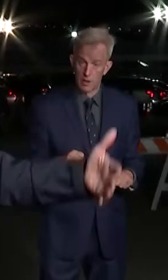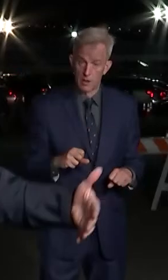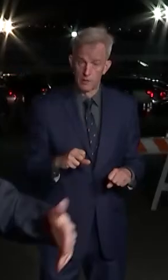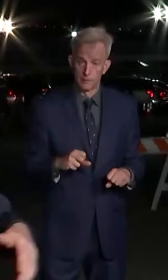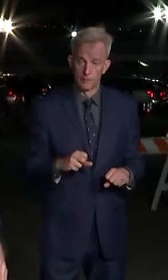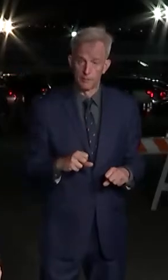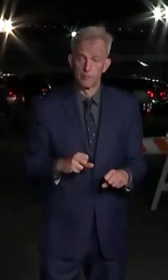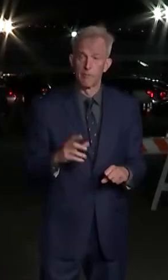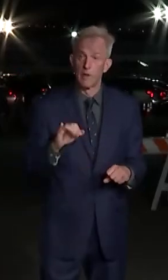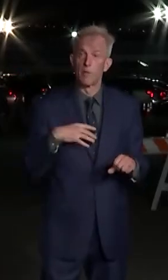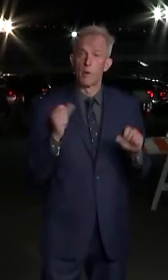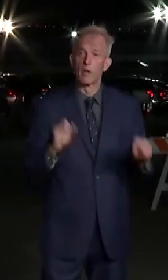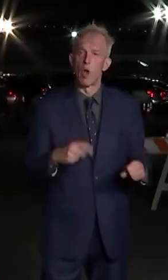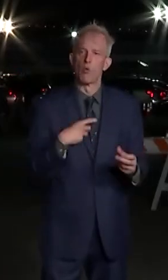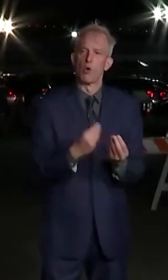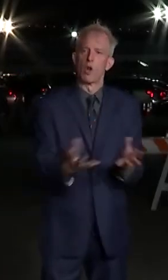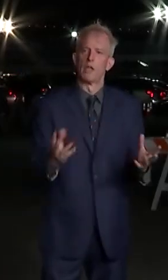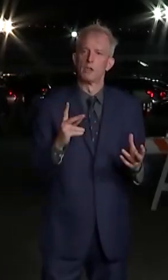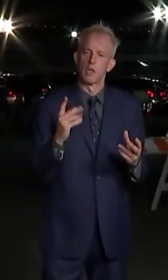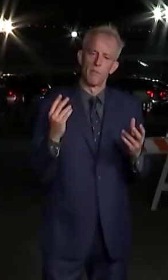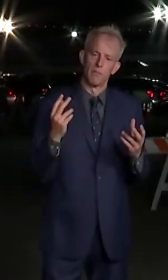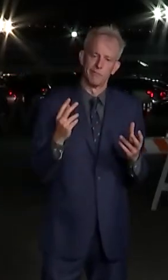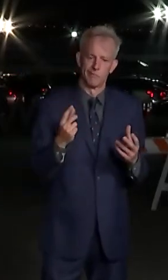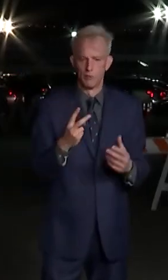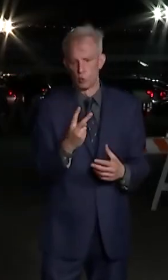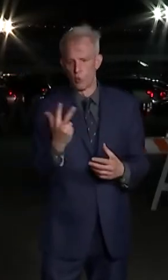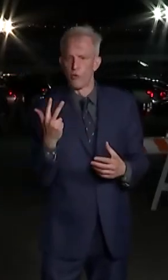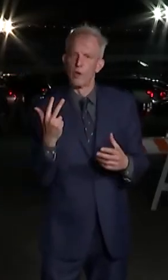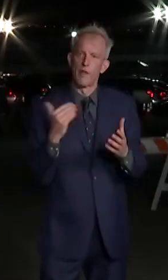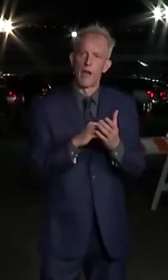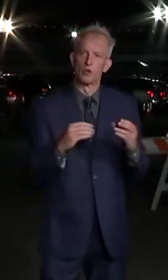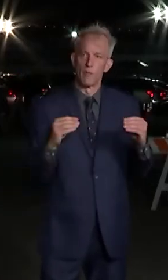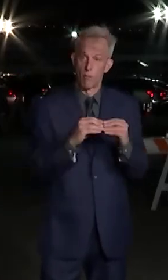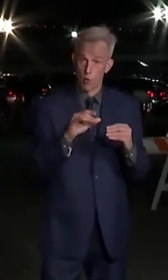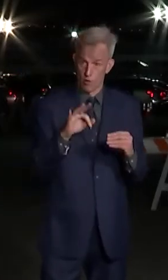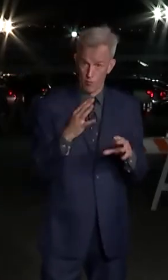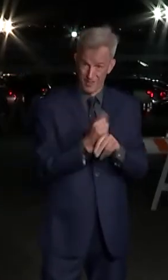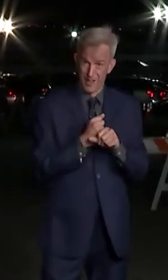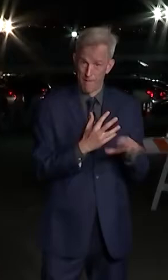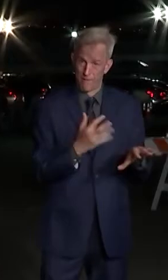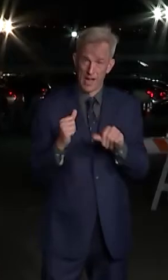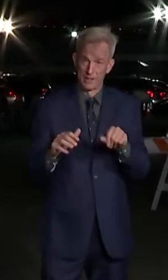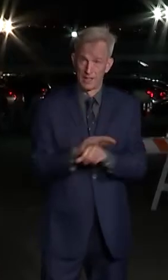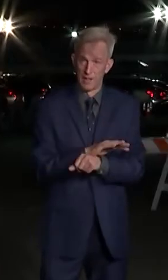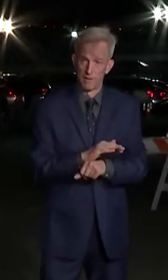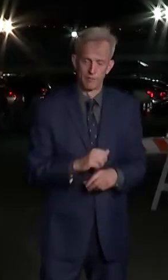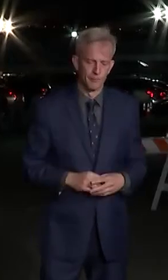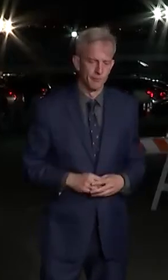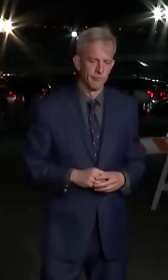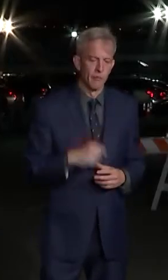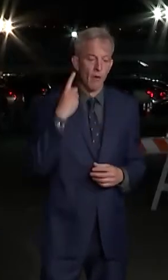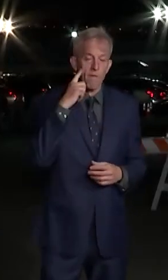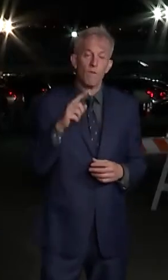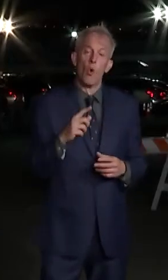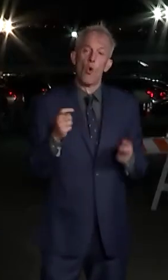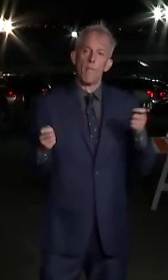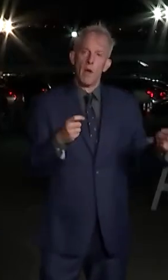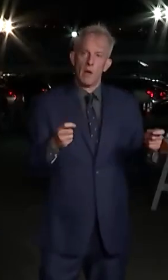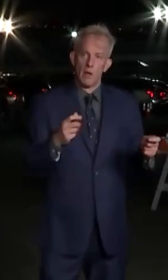couple thousand more if we are getting through them quickly enough. In terms of managing and estimating, that's